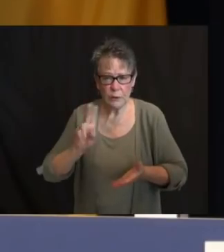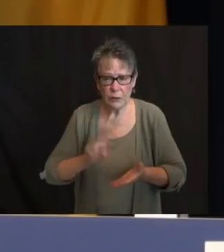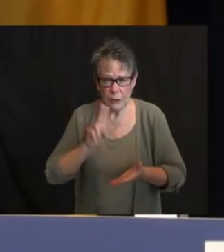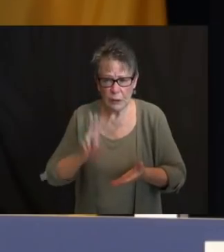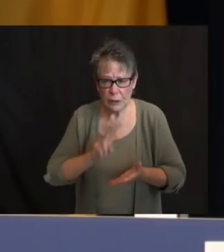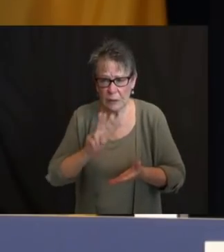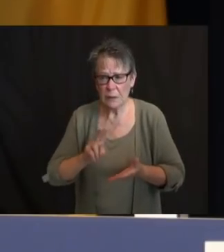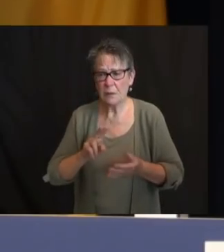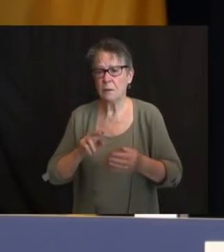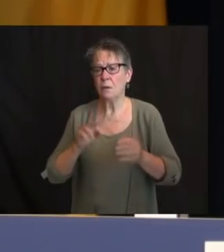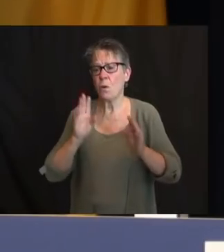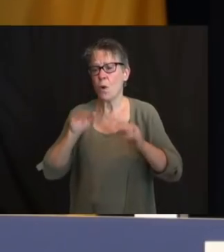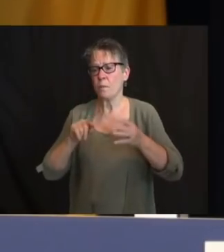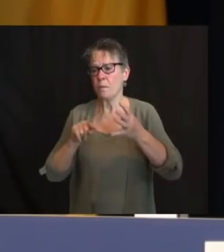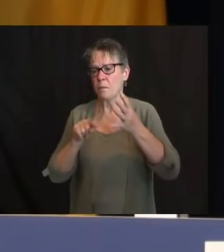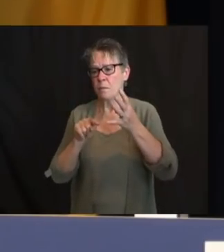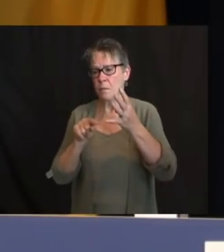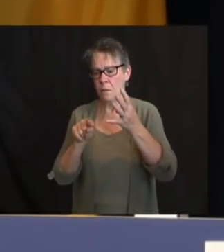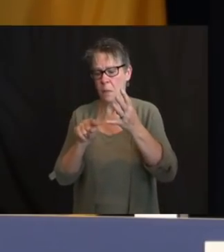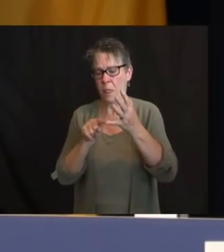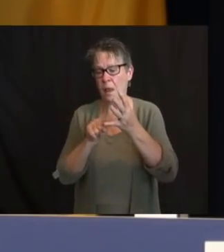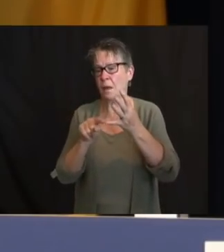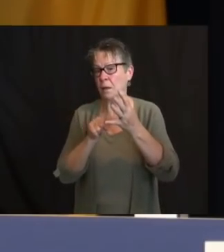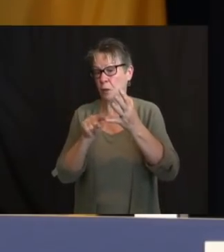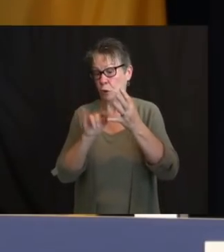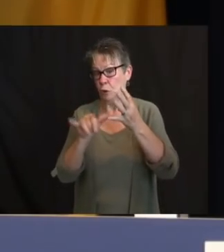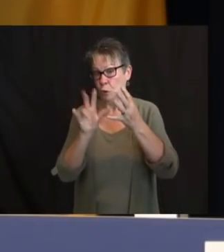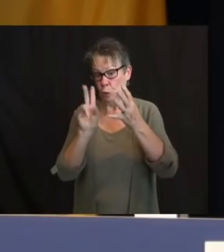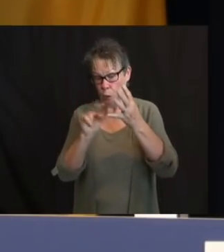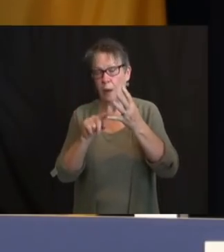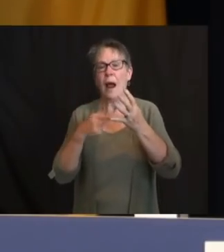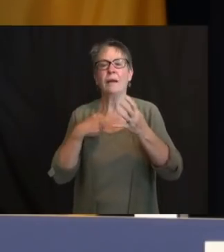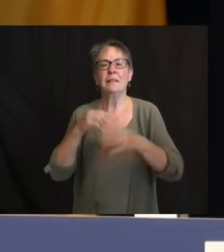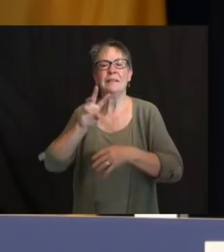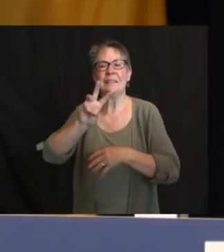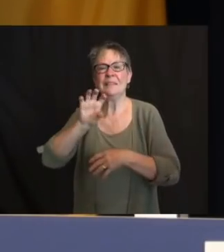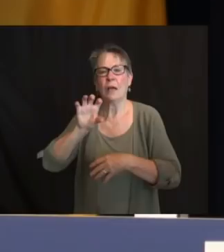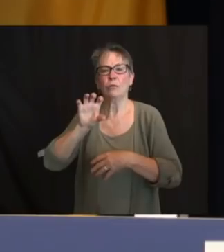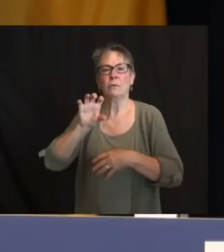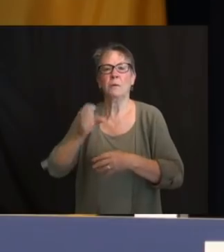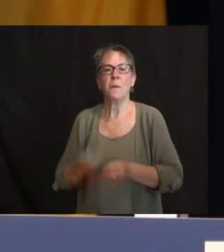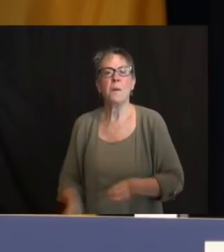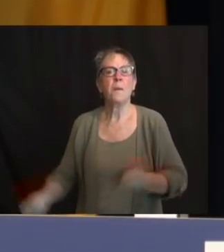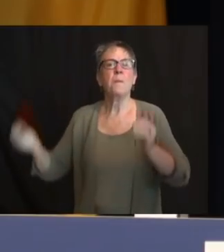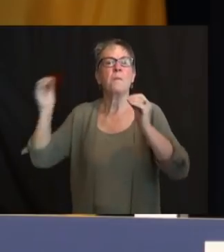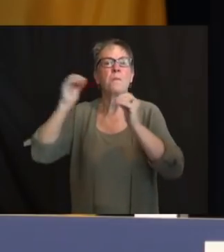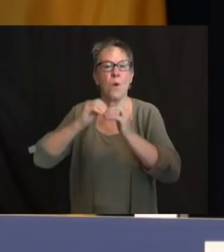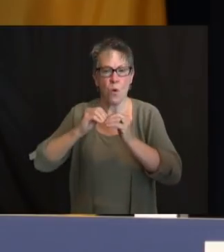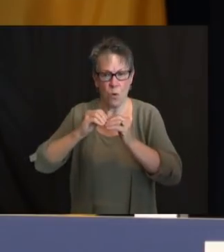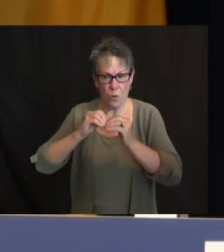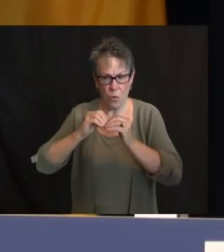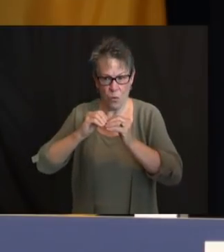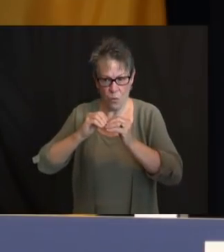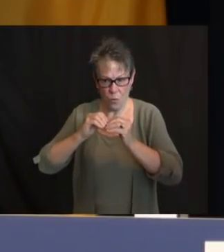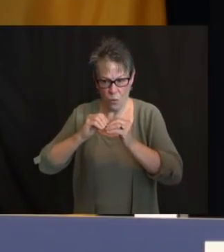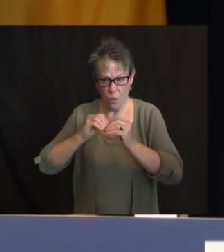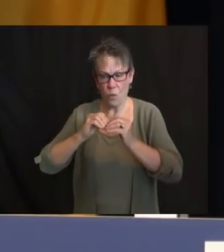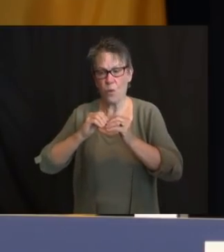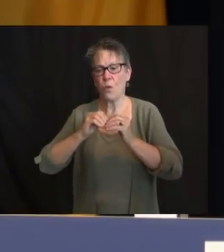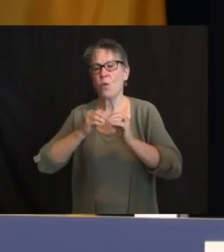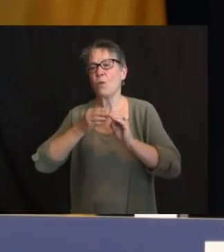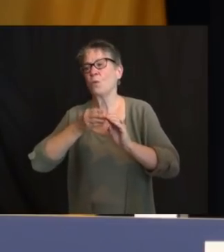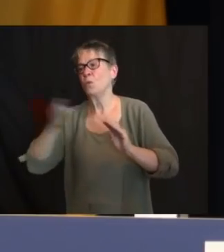The training is fully online and takes about 15 hours. As the governor outlined, ComCare is the